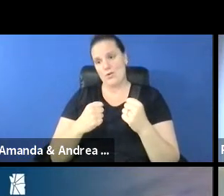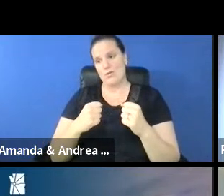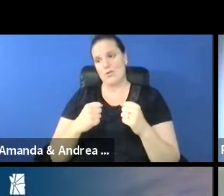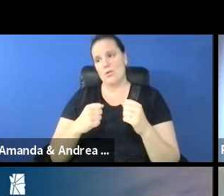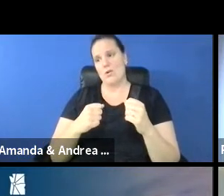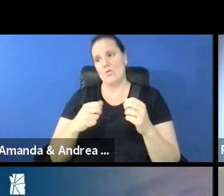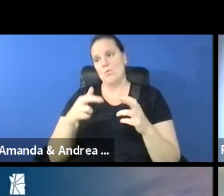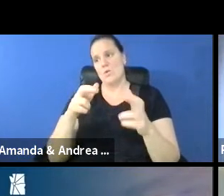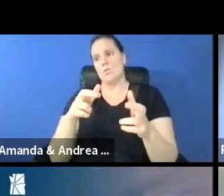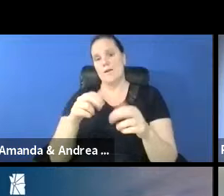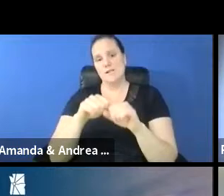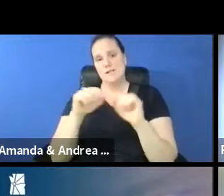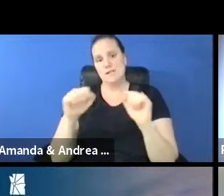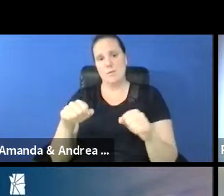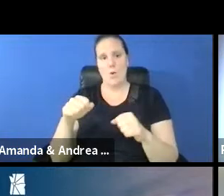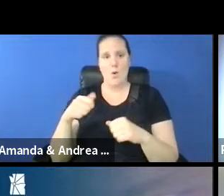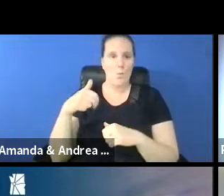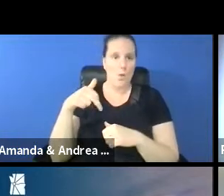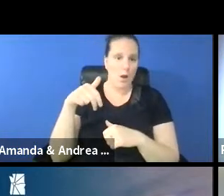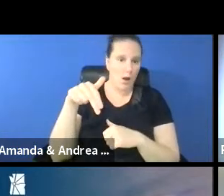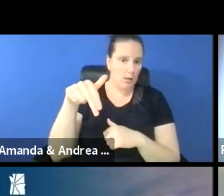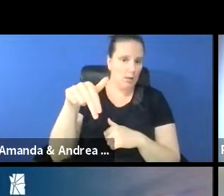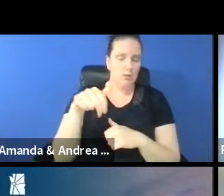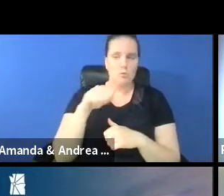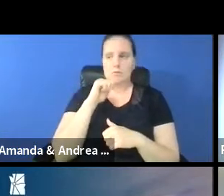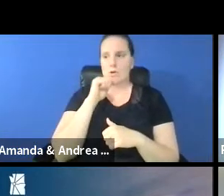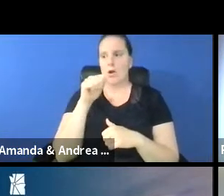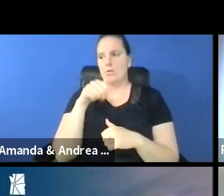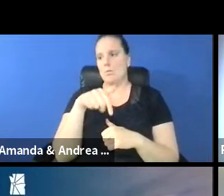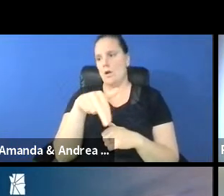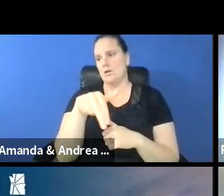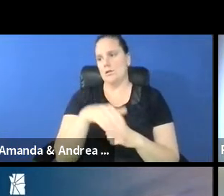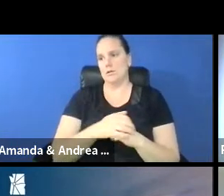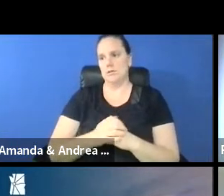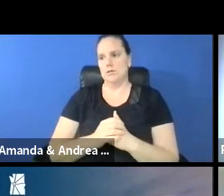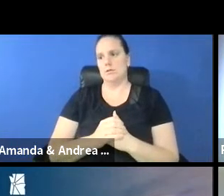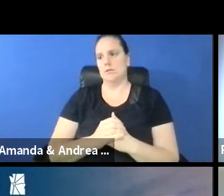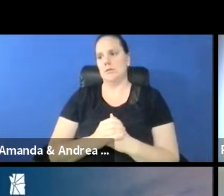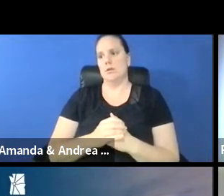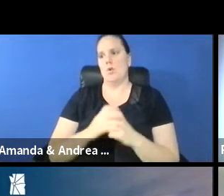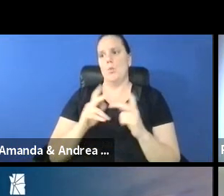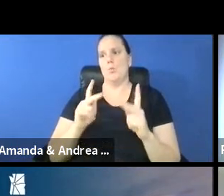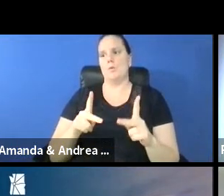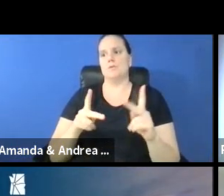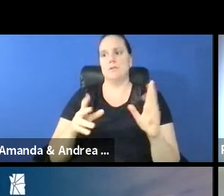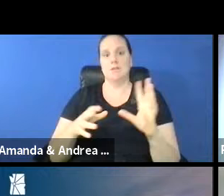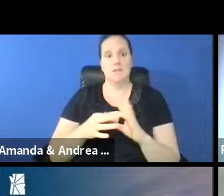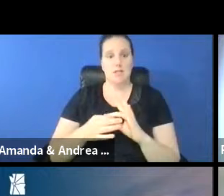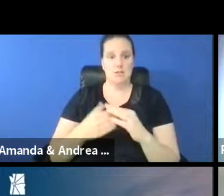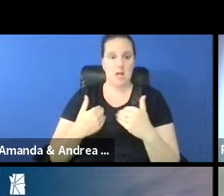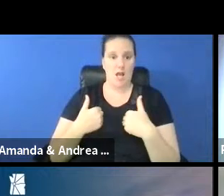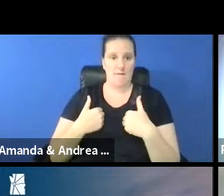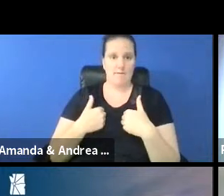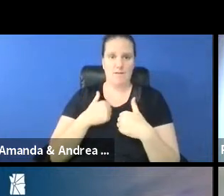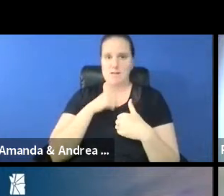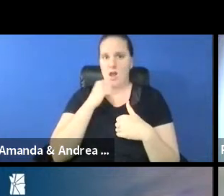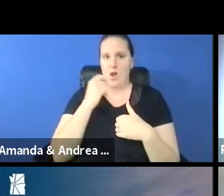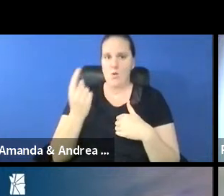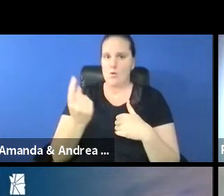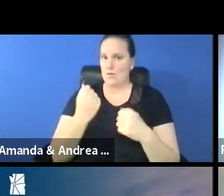any kind of walking or non-walking person connections there, not just